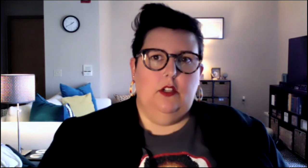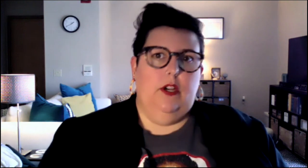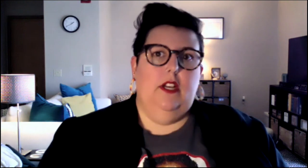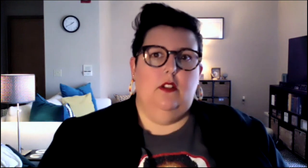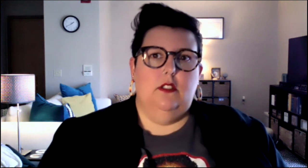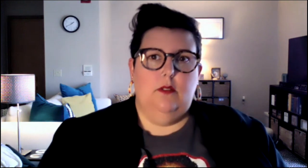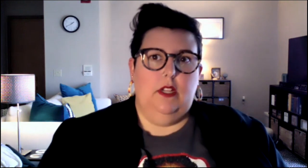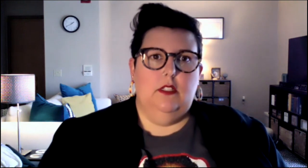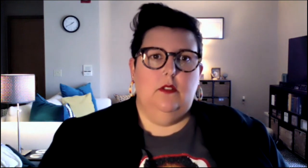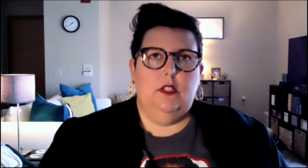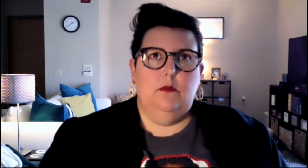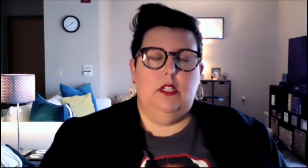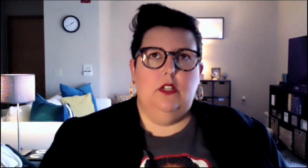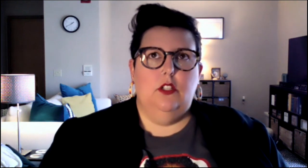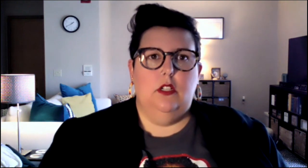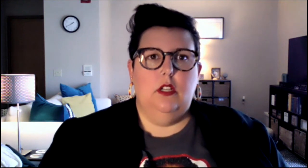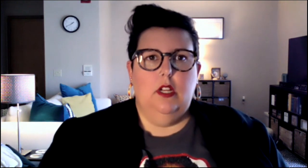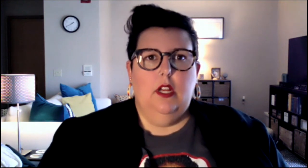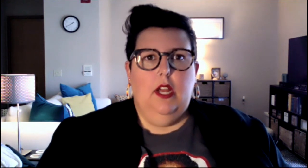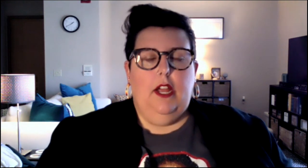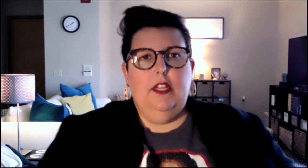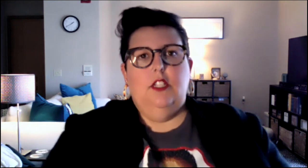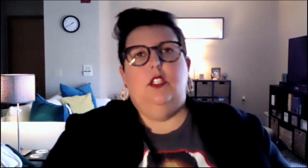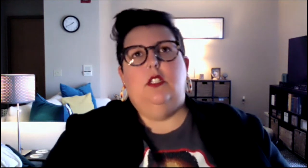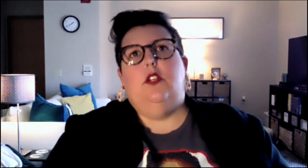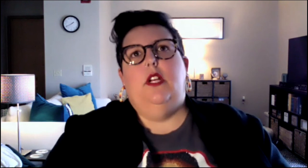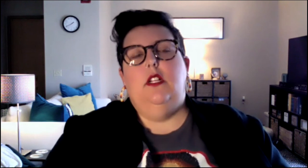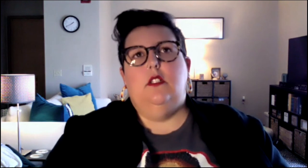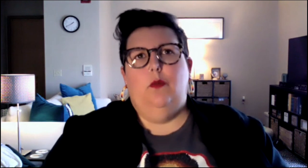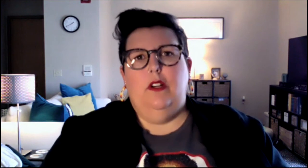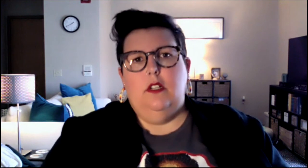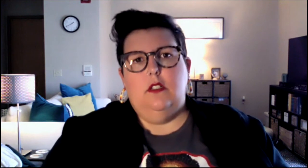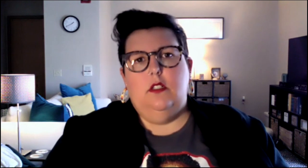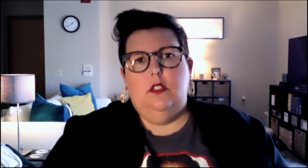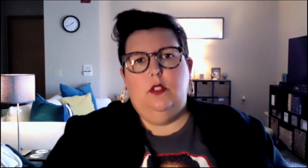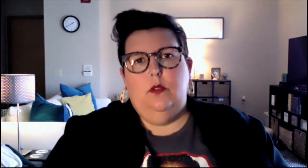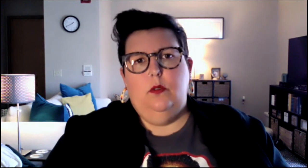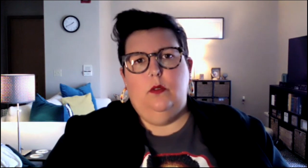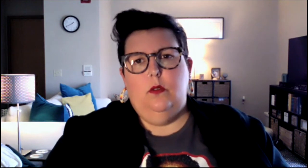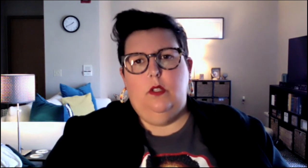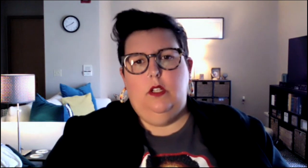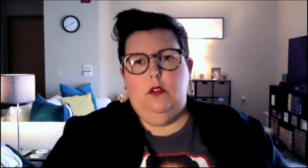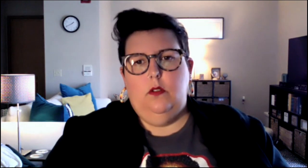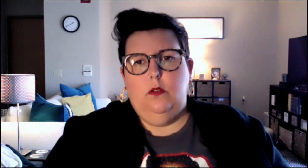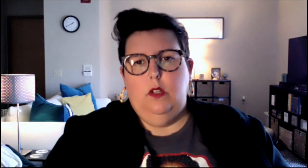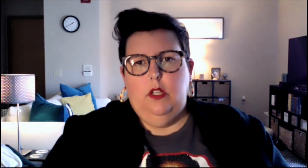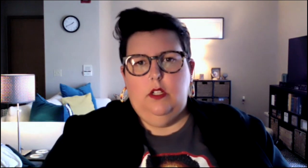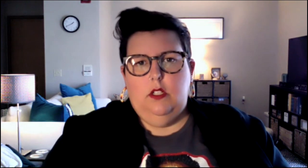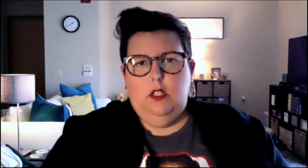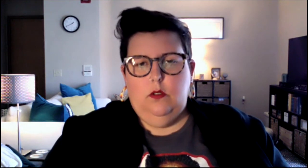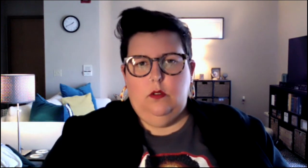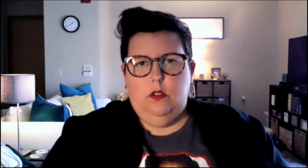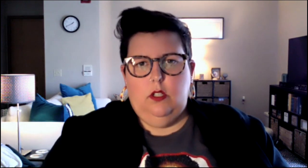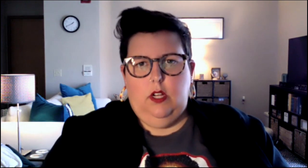land, creating all this violence and victimization. I think it's just creating this awareness to, you know,